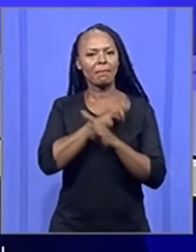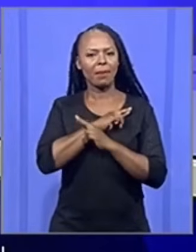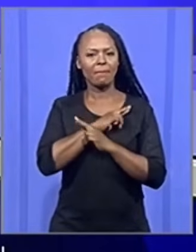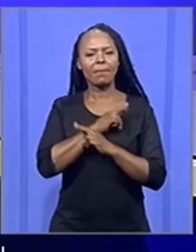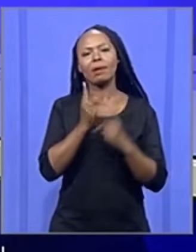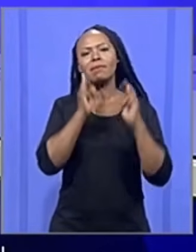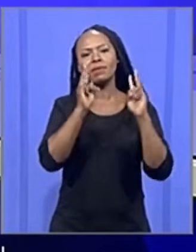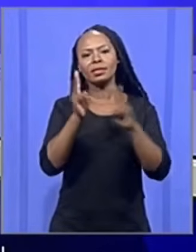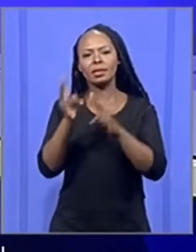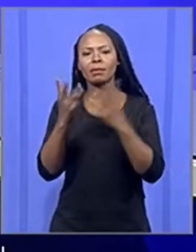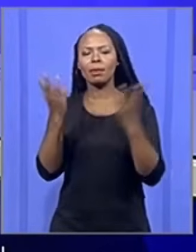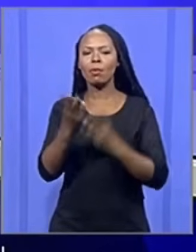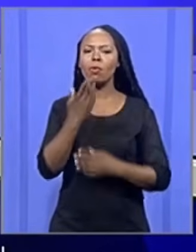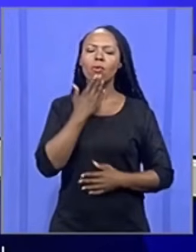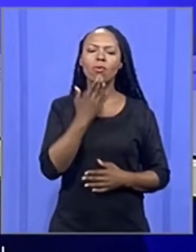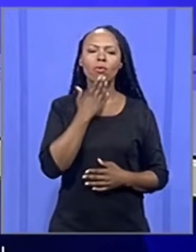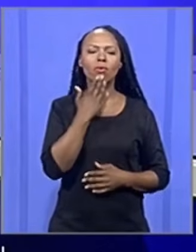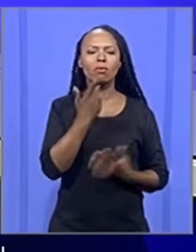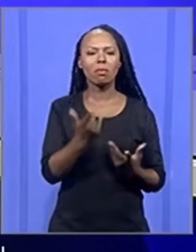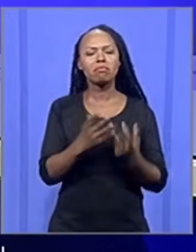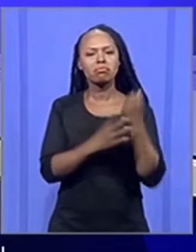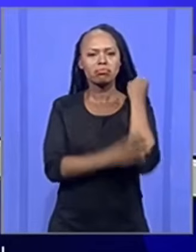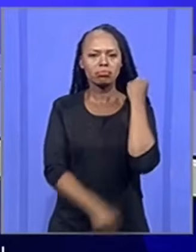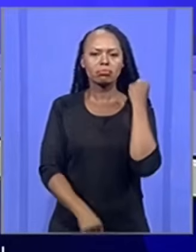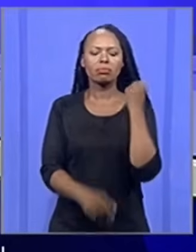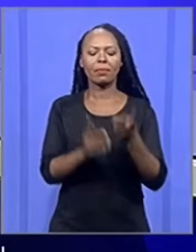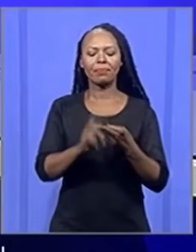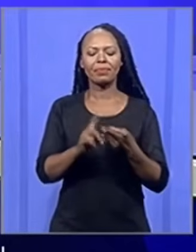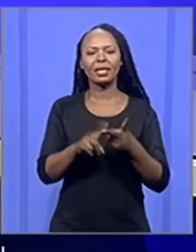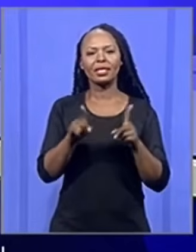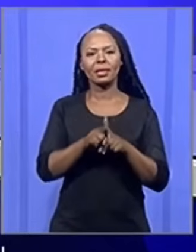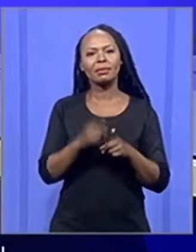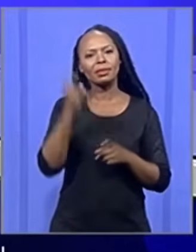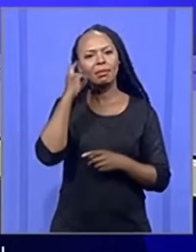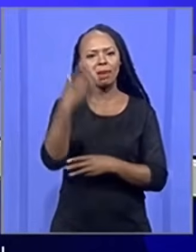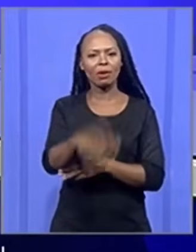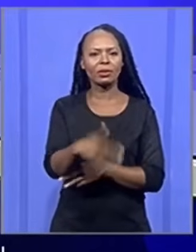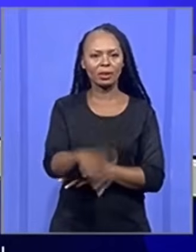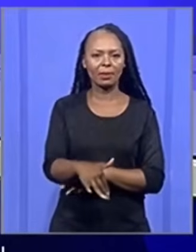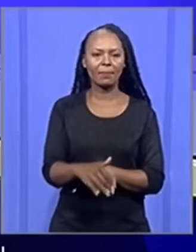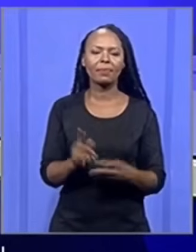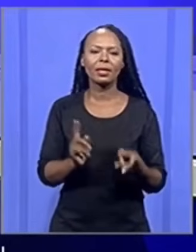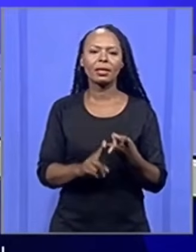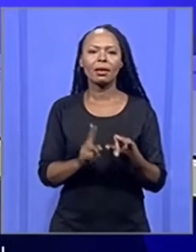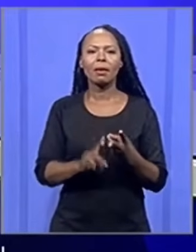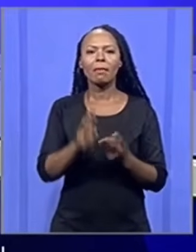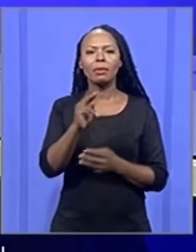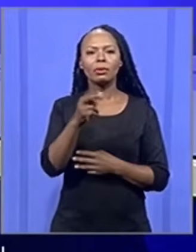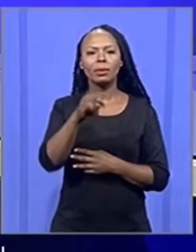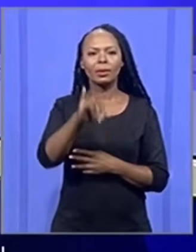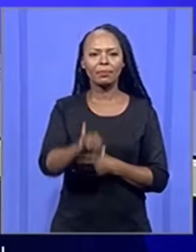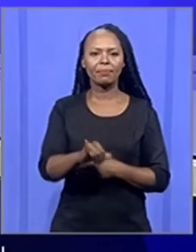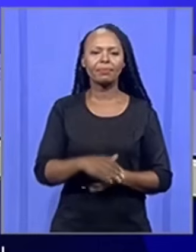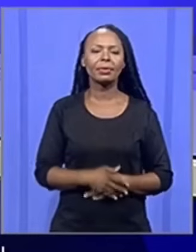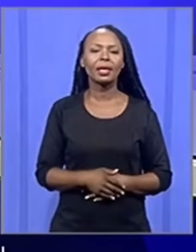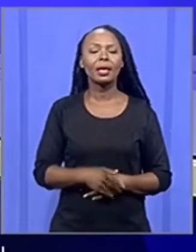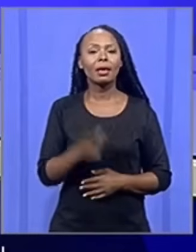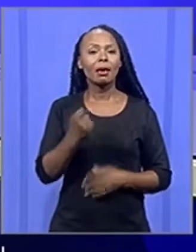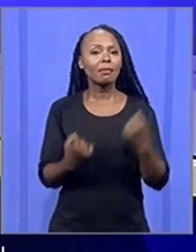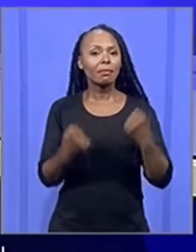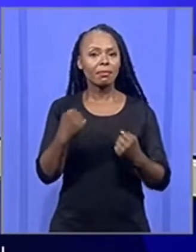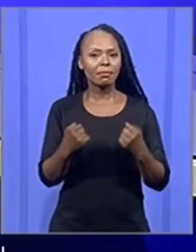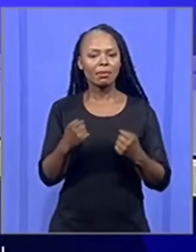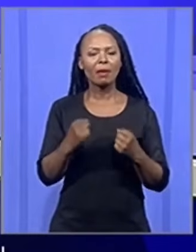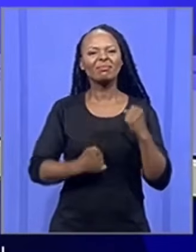dikobo dikhutshwane le bao ba nnang mo mebileng kwa Hammarsburg le Matafin. Batabogi ba re lenaane le le ikaeletse